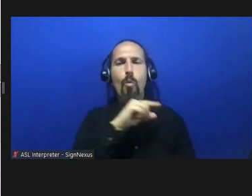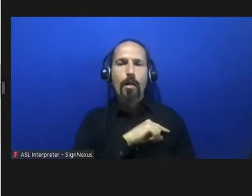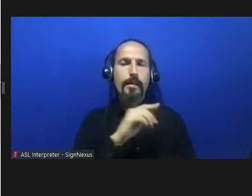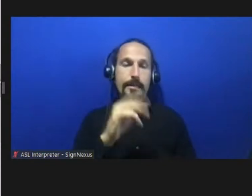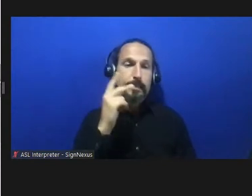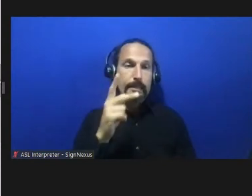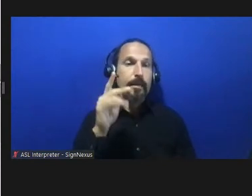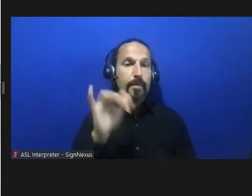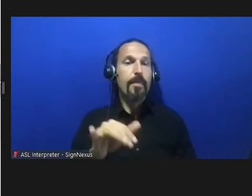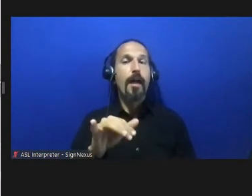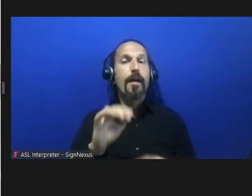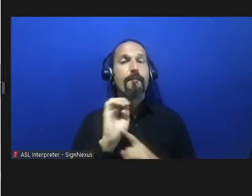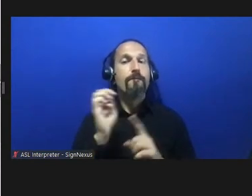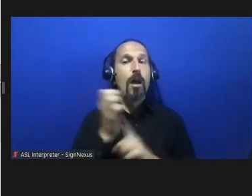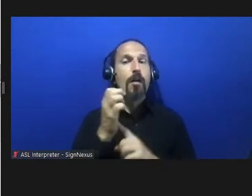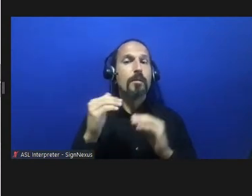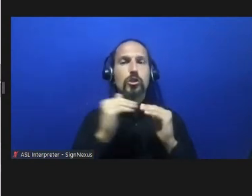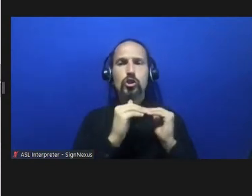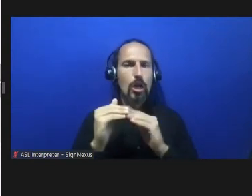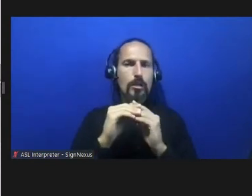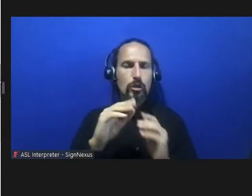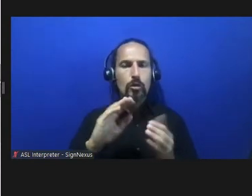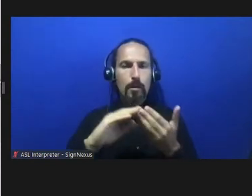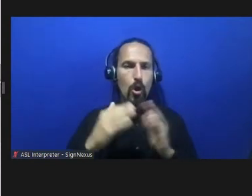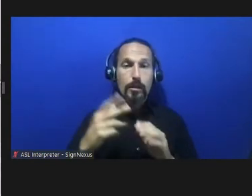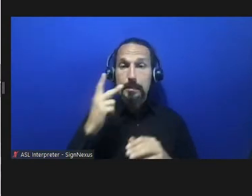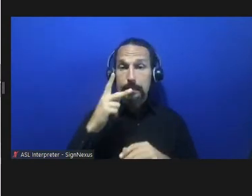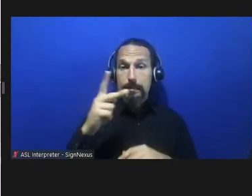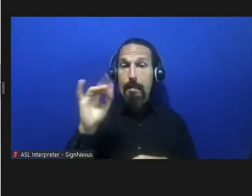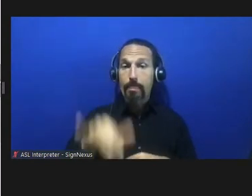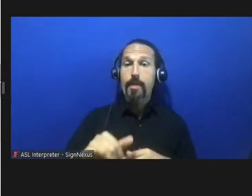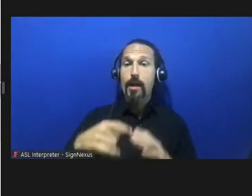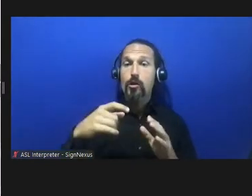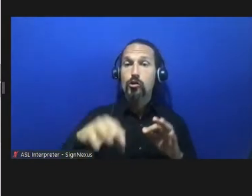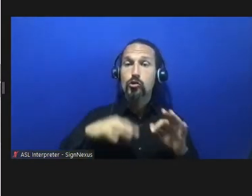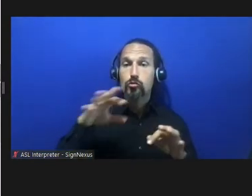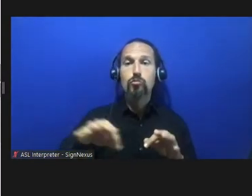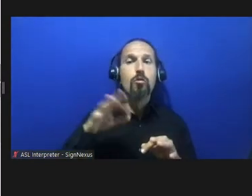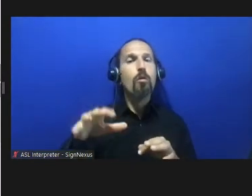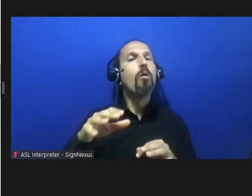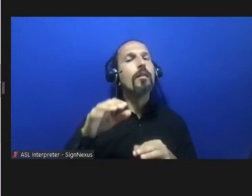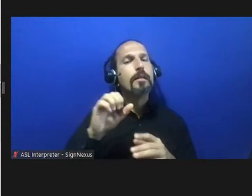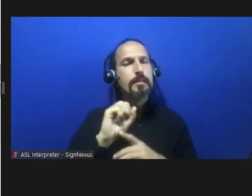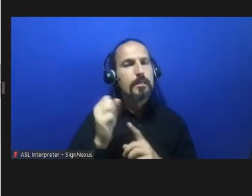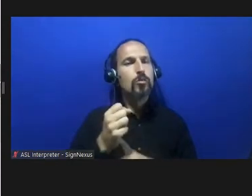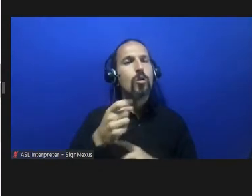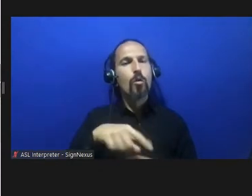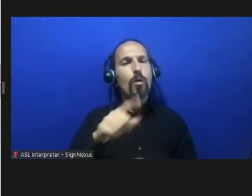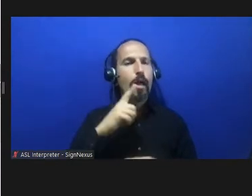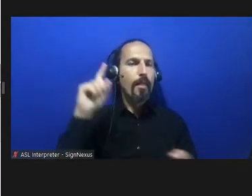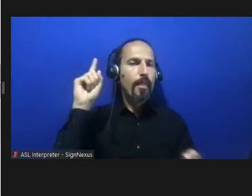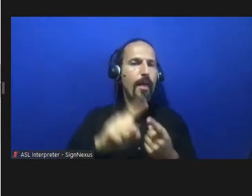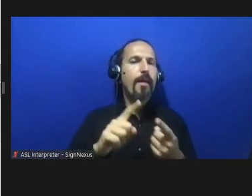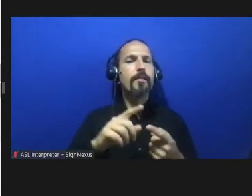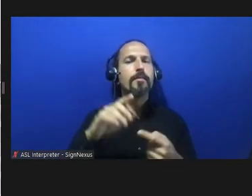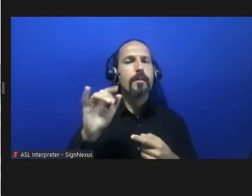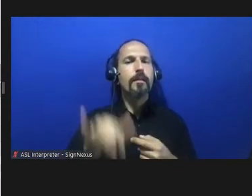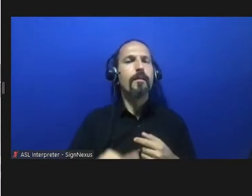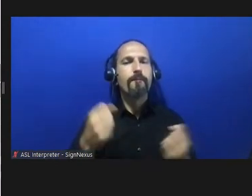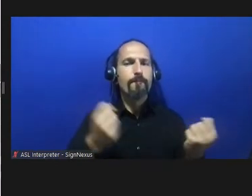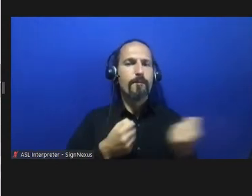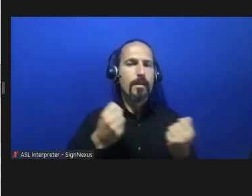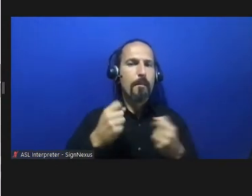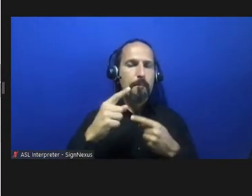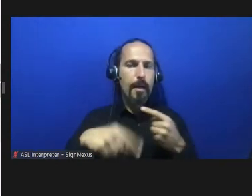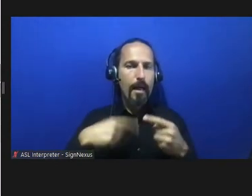environmental justice communities under this towing scenario some of these communities would experience reduced vehicle miles traveled